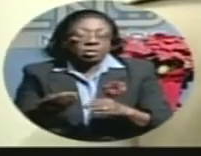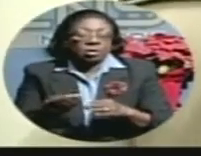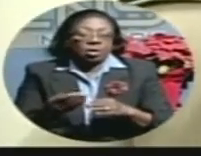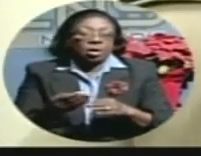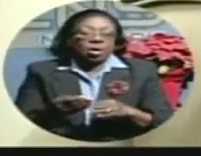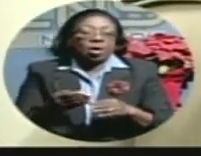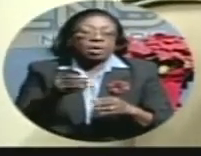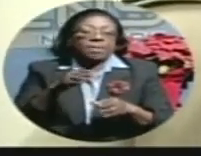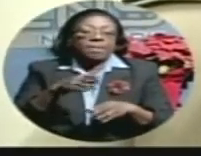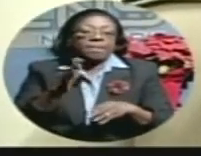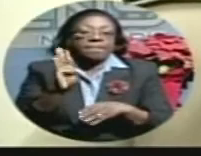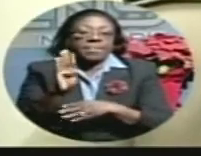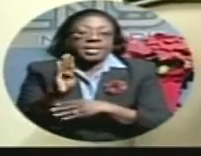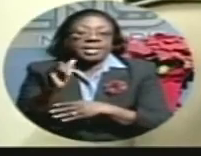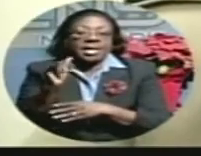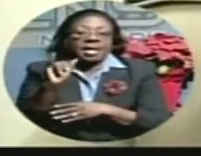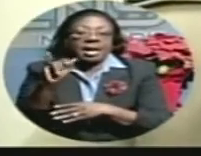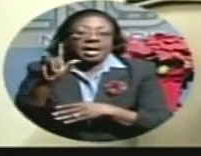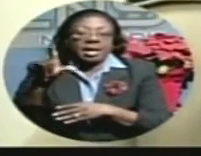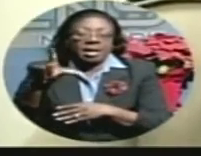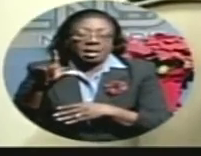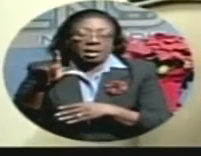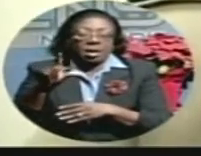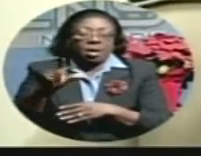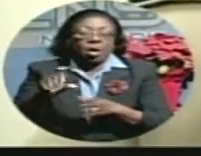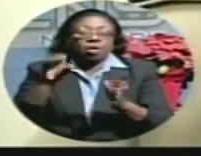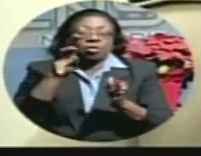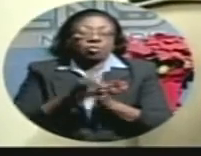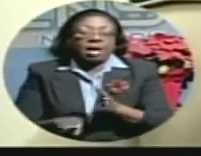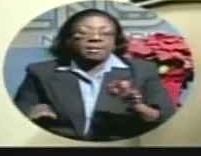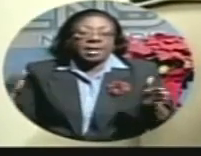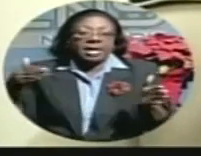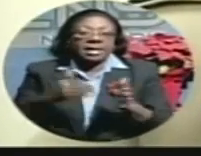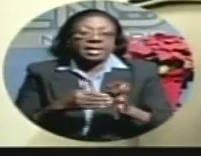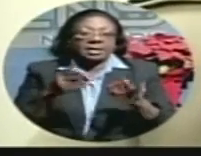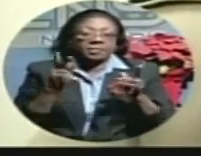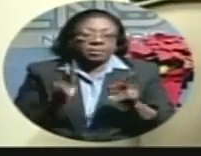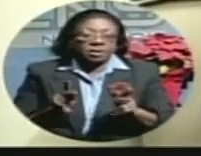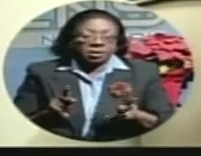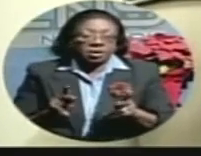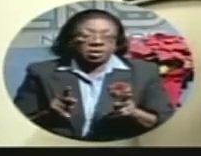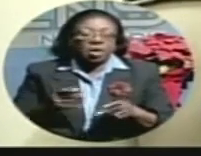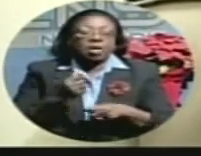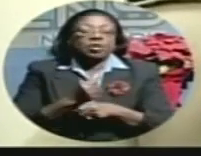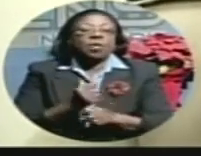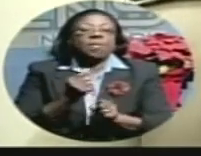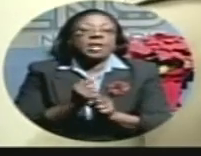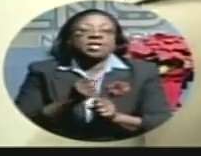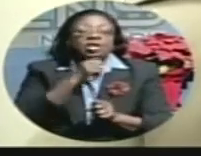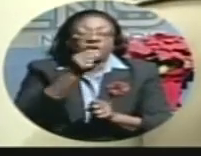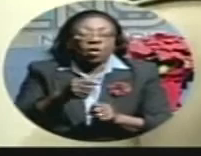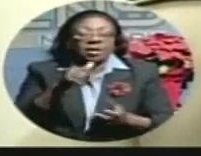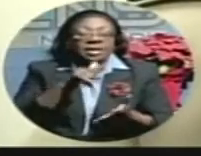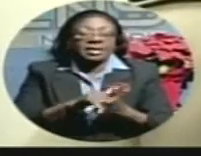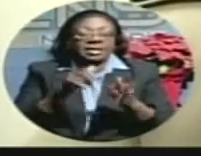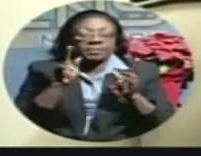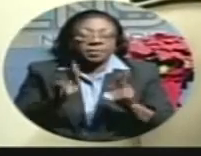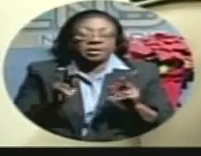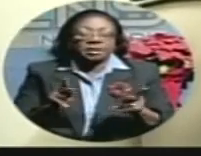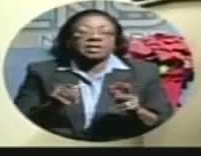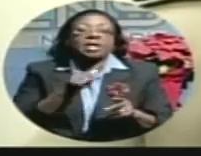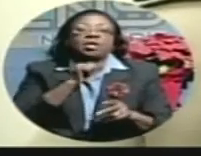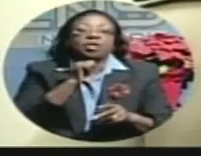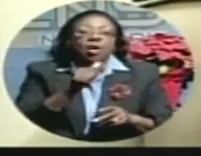crimes against a person, to turn them away to make sure that there's not a potential for them to cause